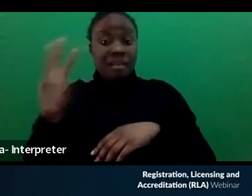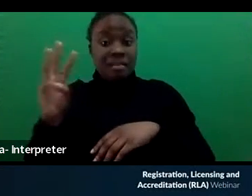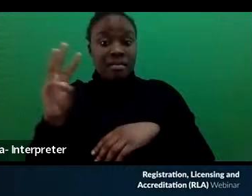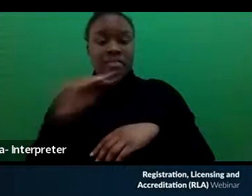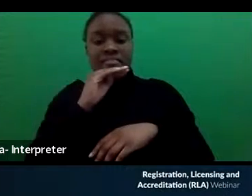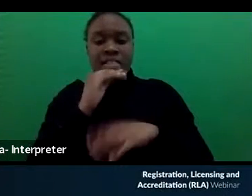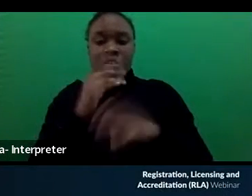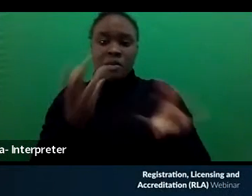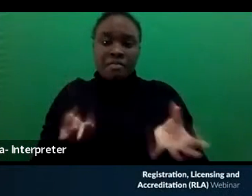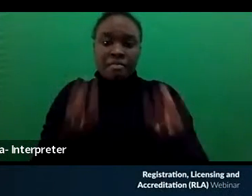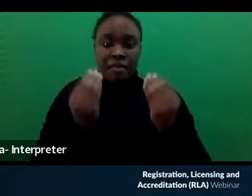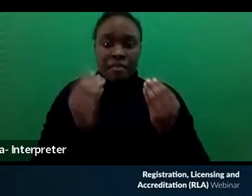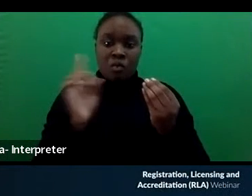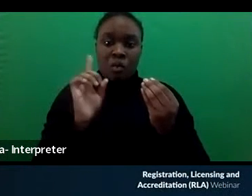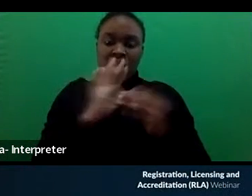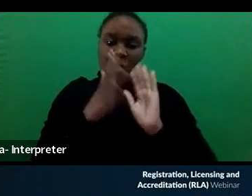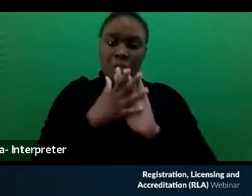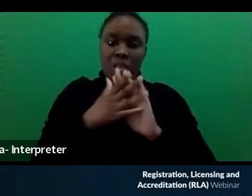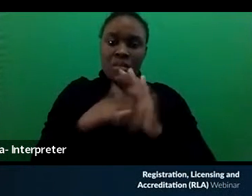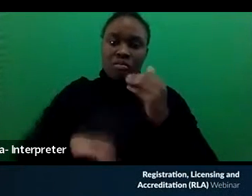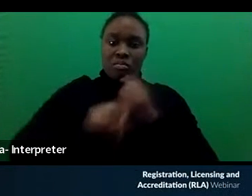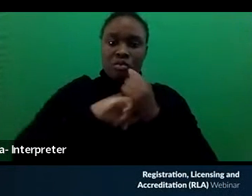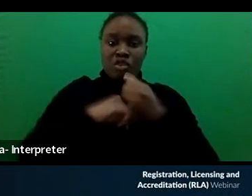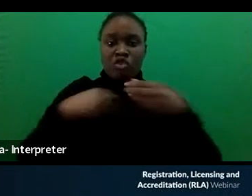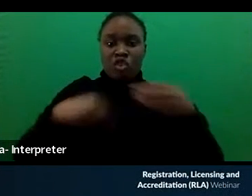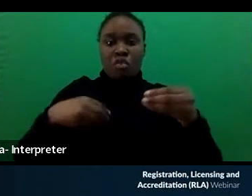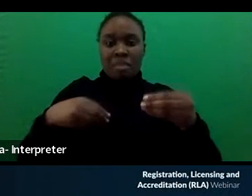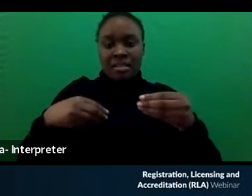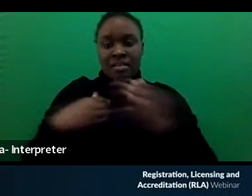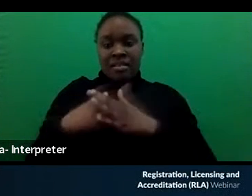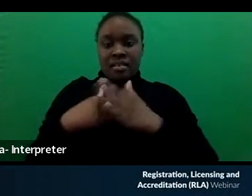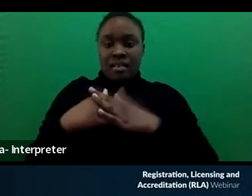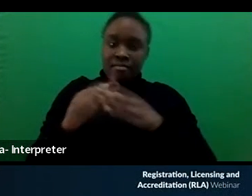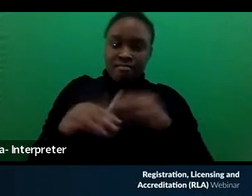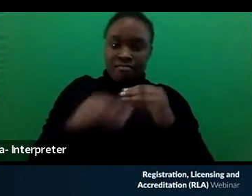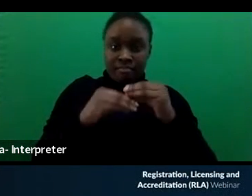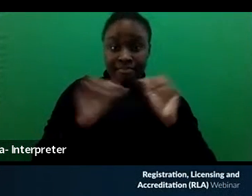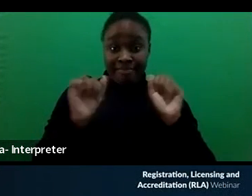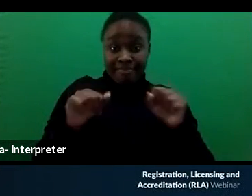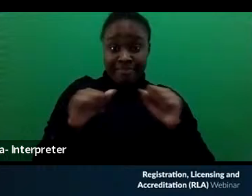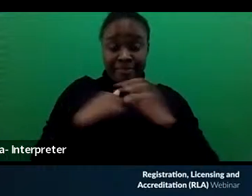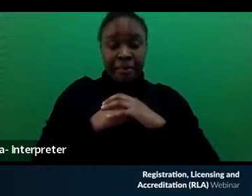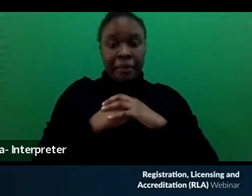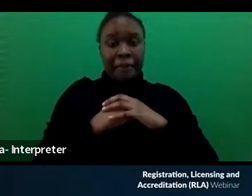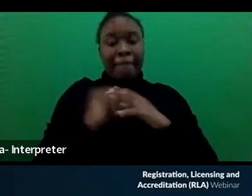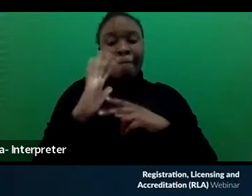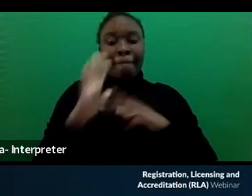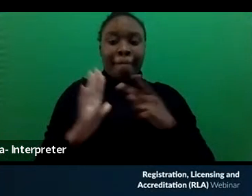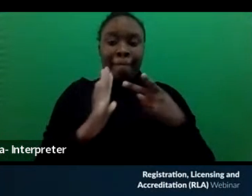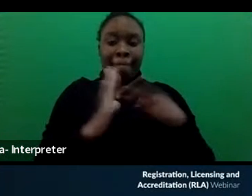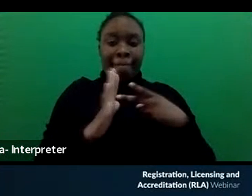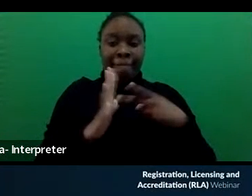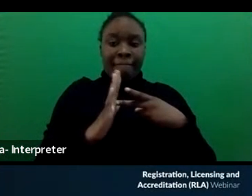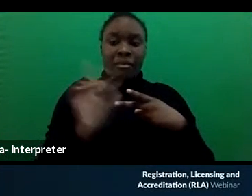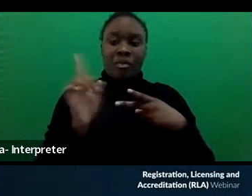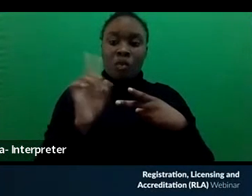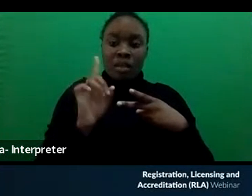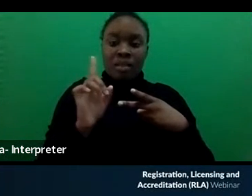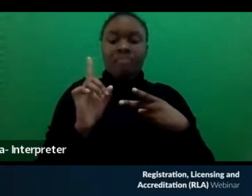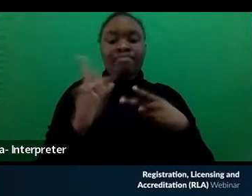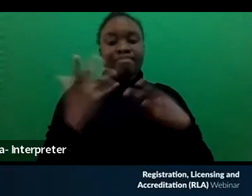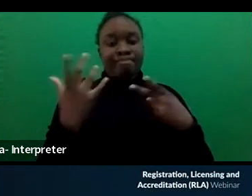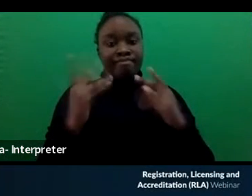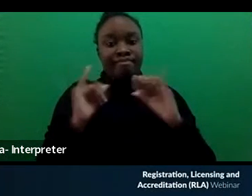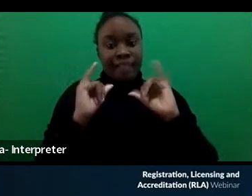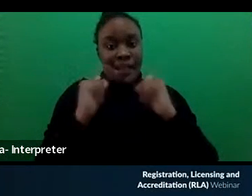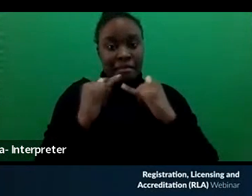get the supporting documents that you need to take along with. Okay, the second one is companies.